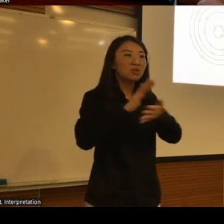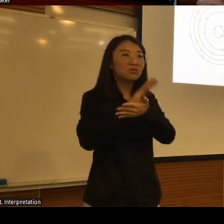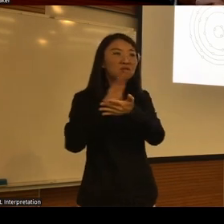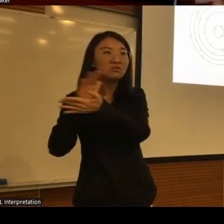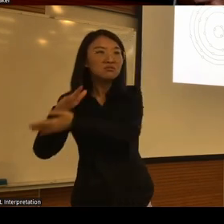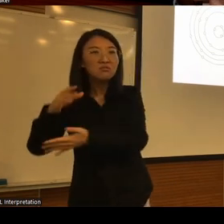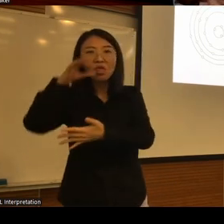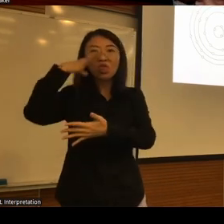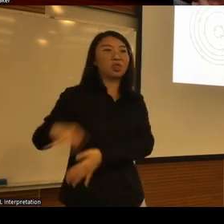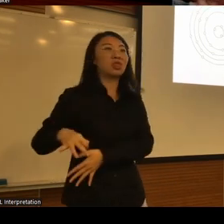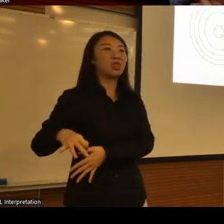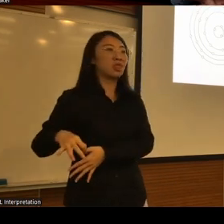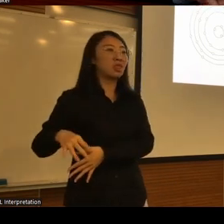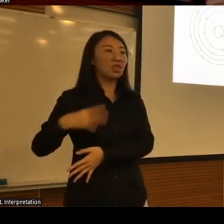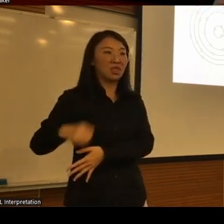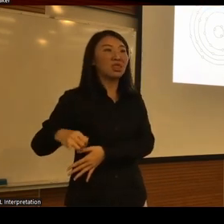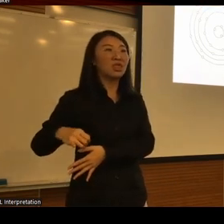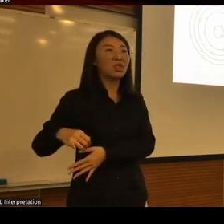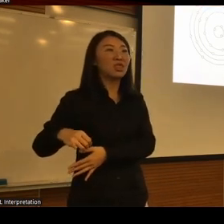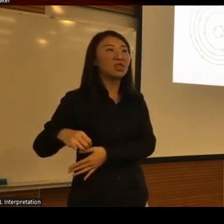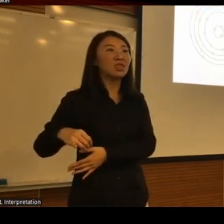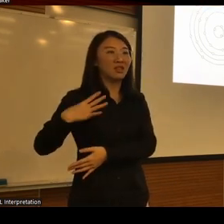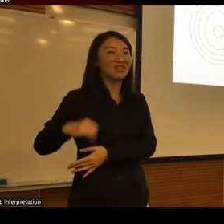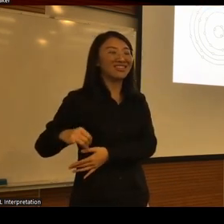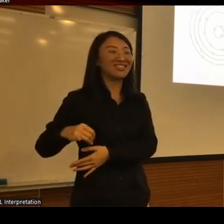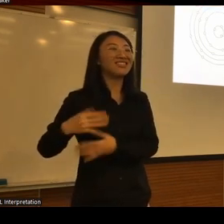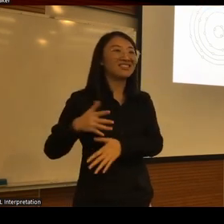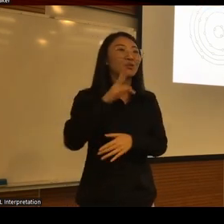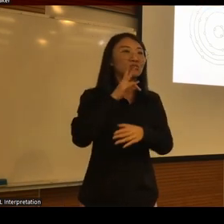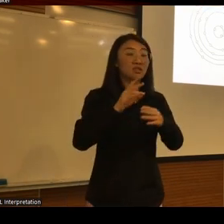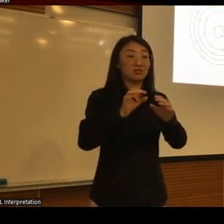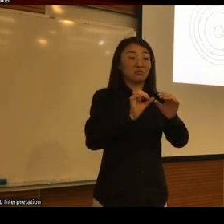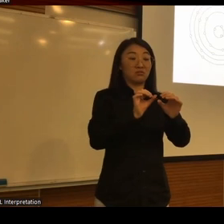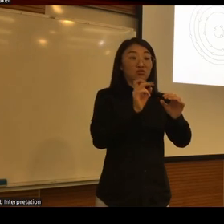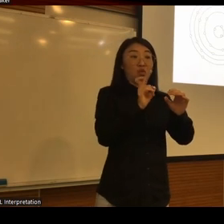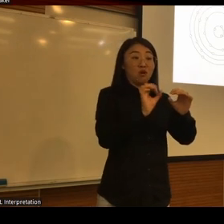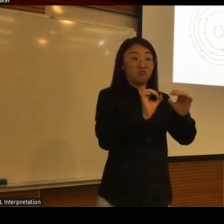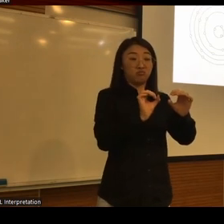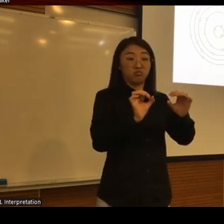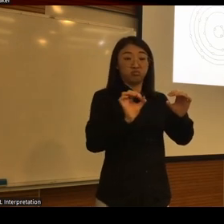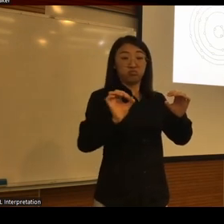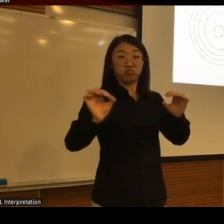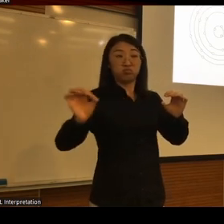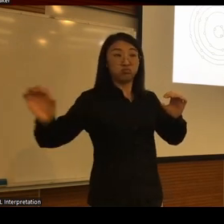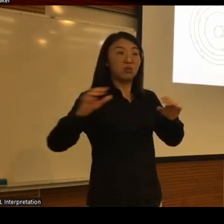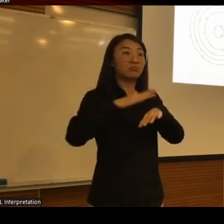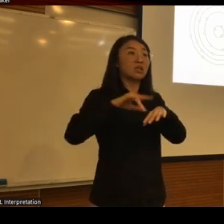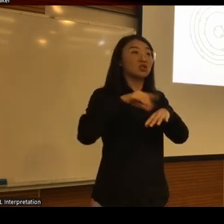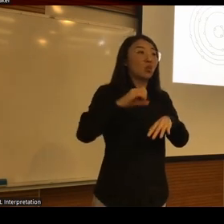fluent in Japanese. This is the drift, the drift.